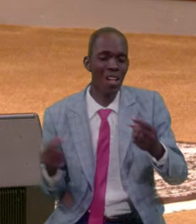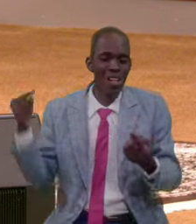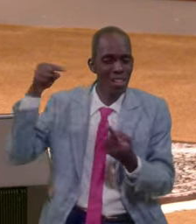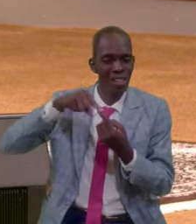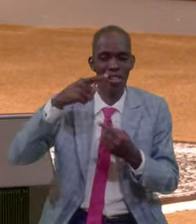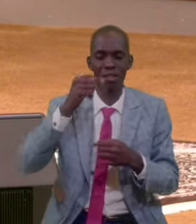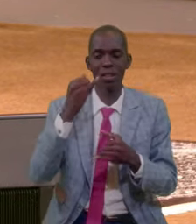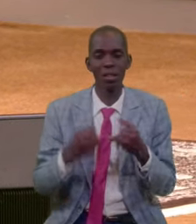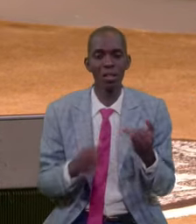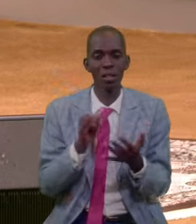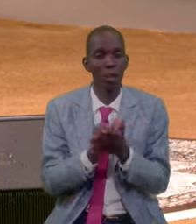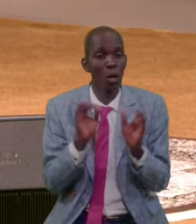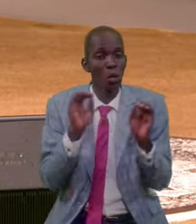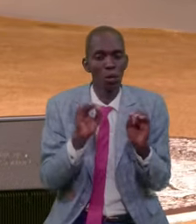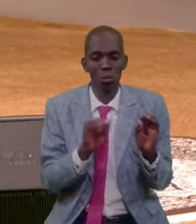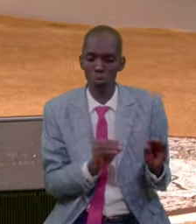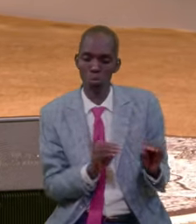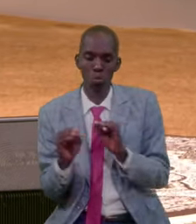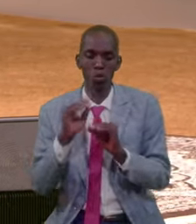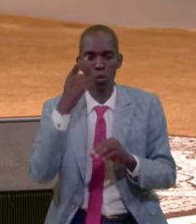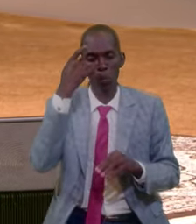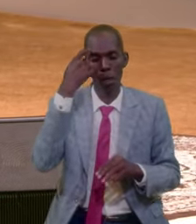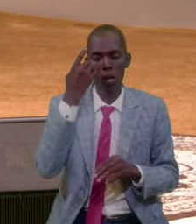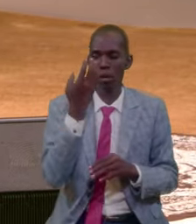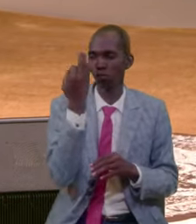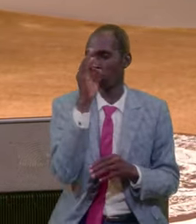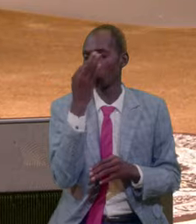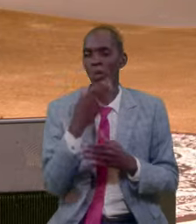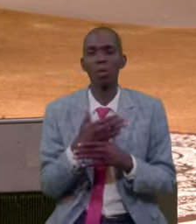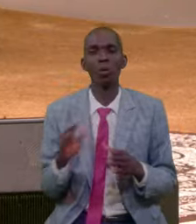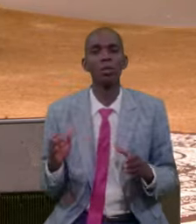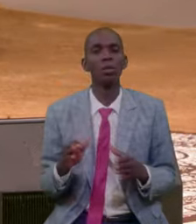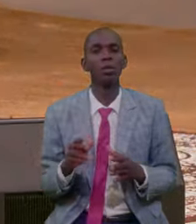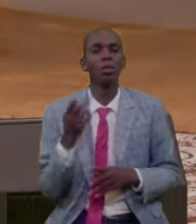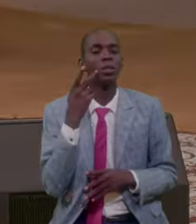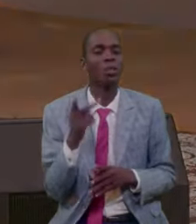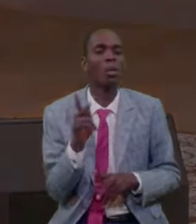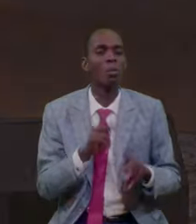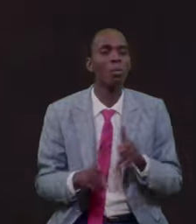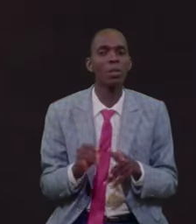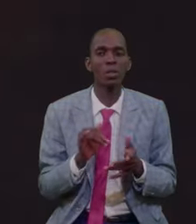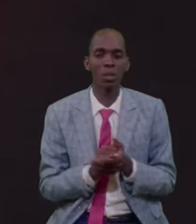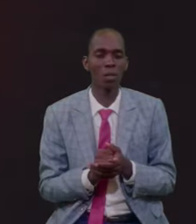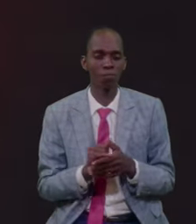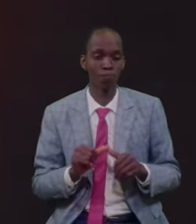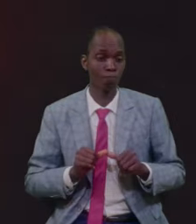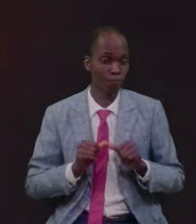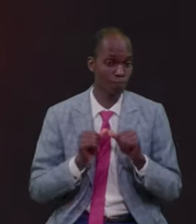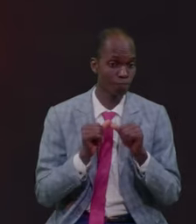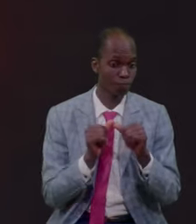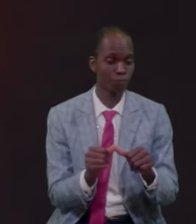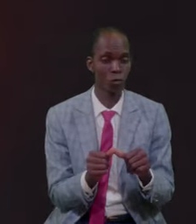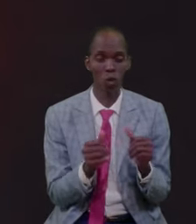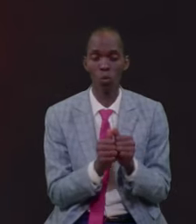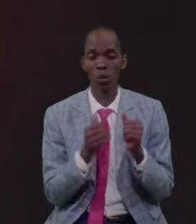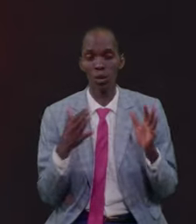the people that do not have the steadfast faith, have you seen them? They came out of Egypt